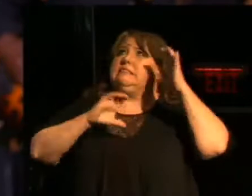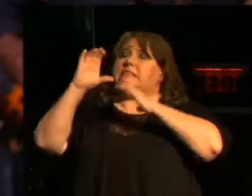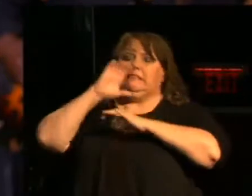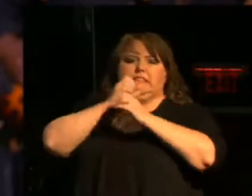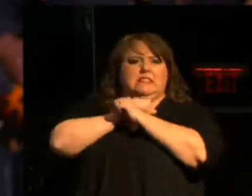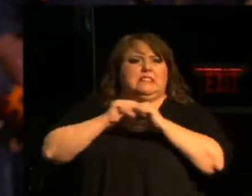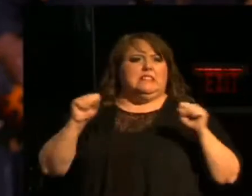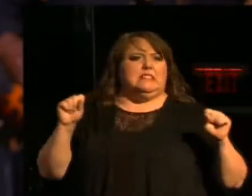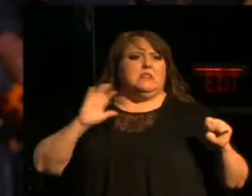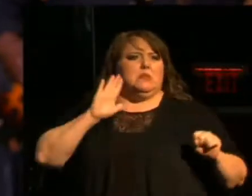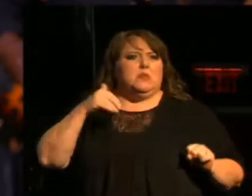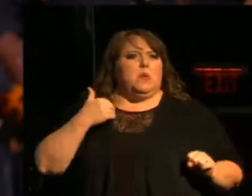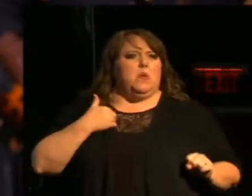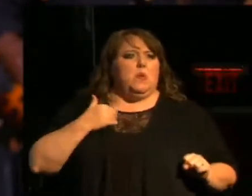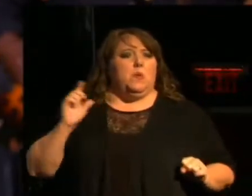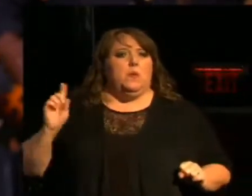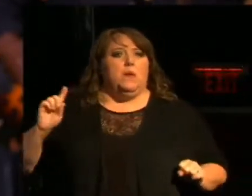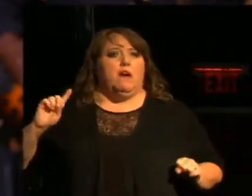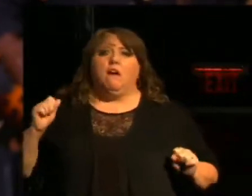veteran.